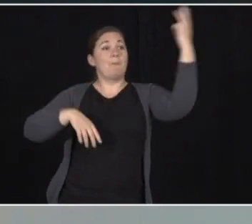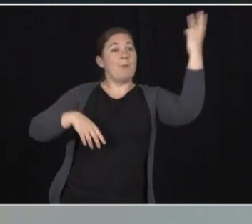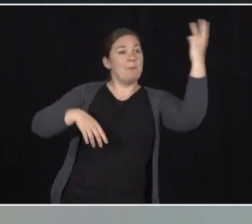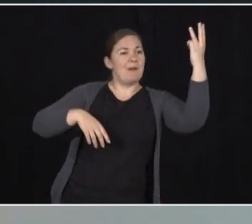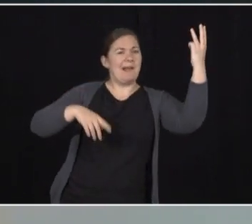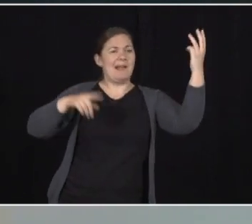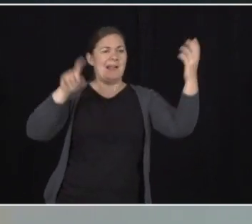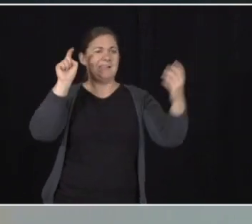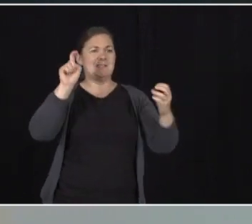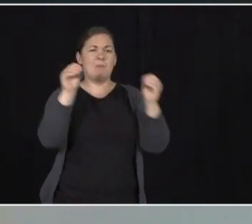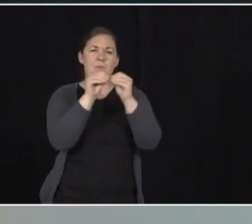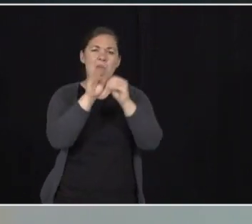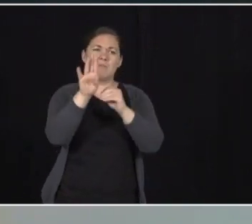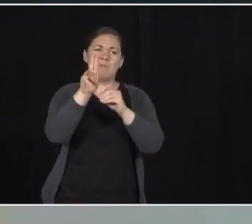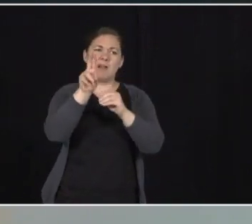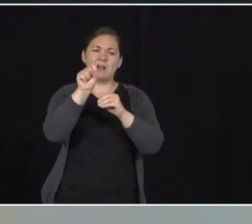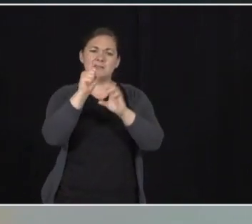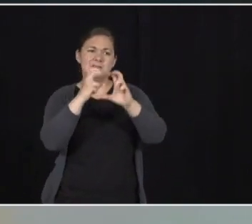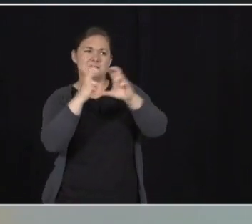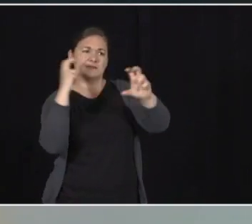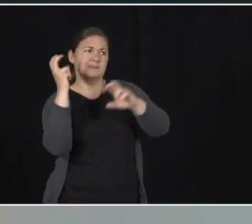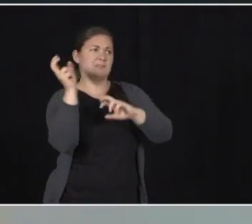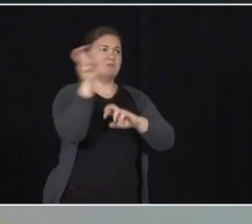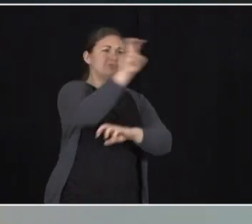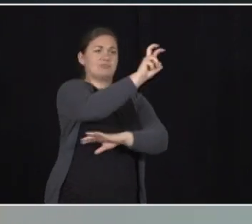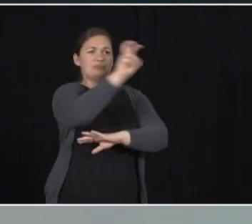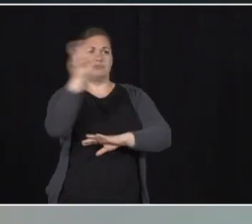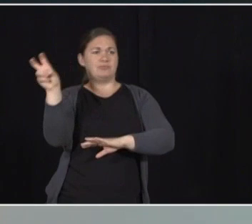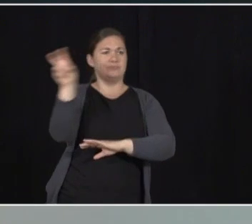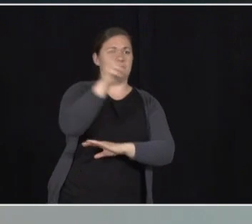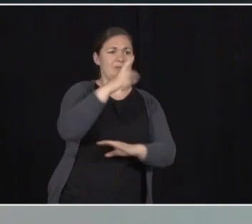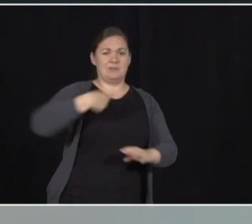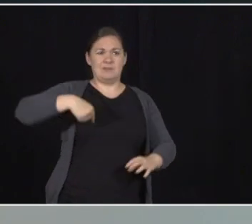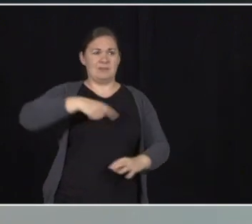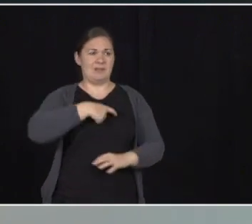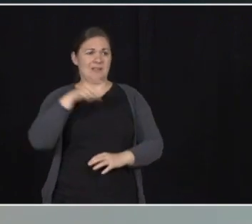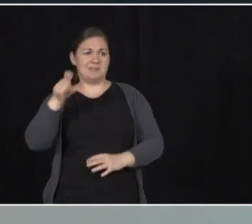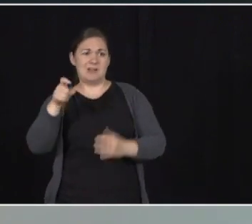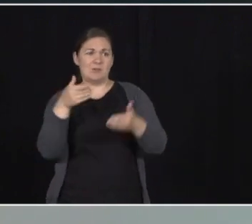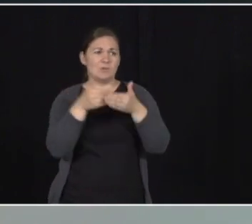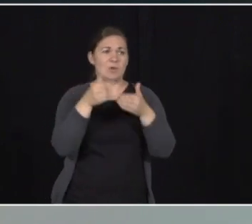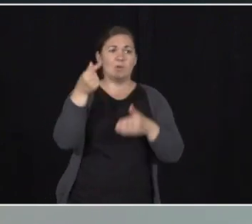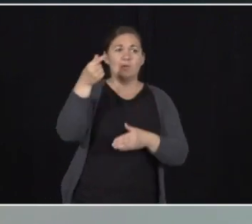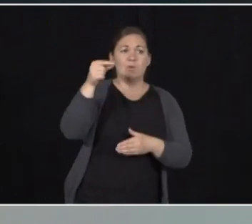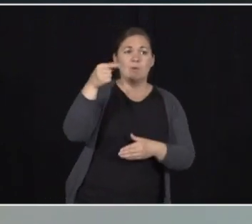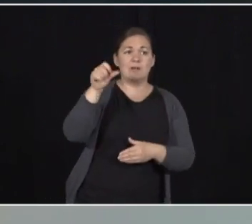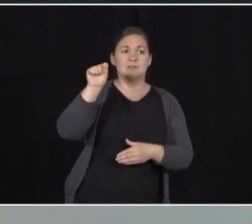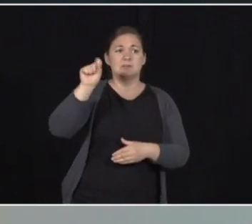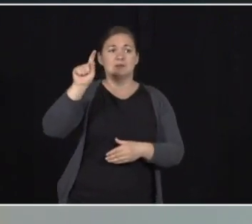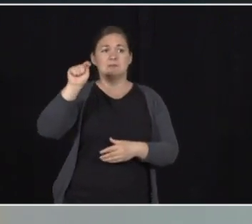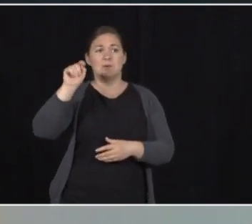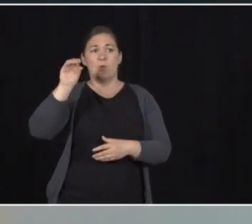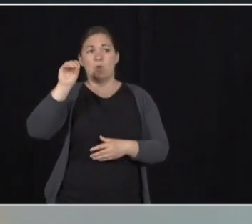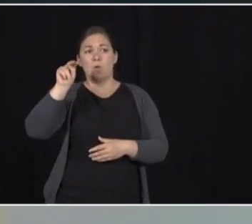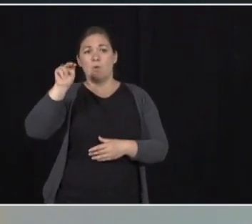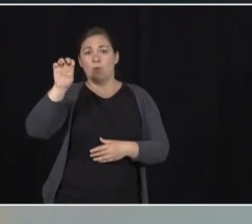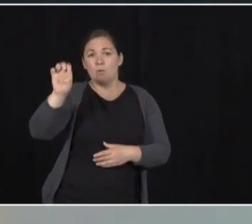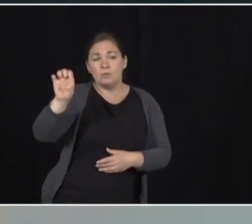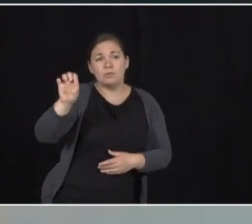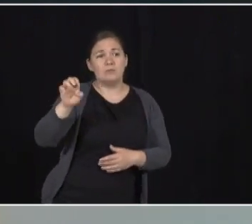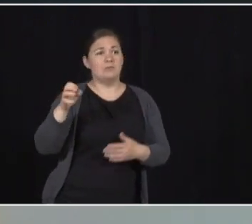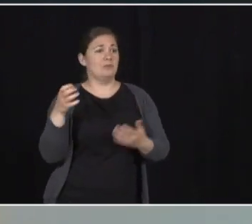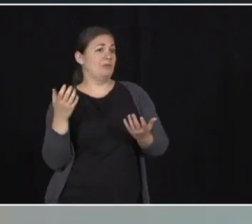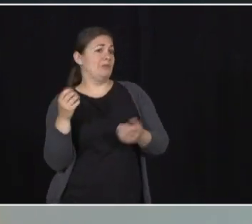north. Sioux Lookout, Greenstone, up near Greenstone Gold, and Sioux Lookout into